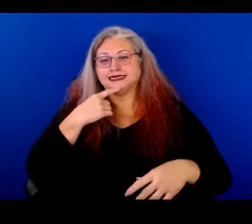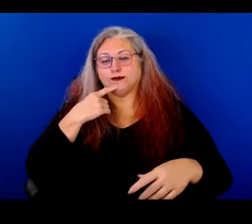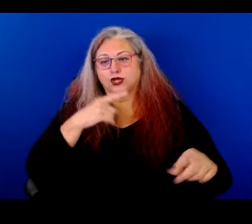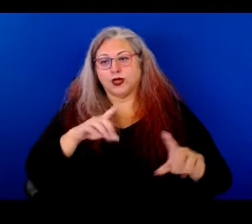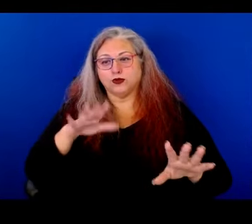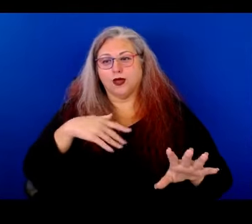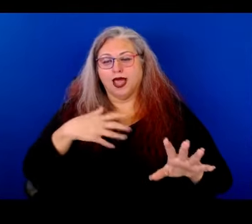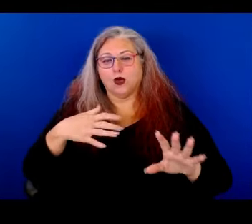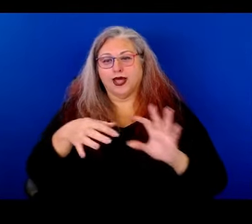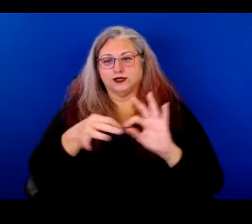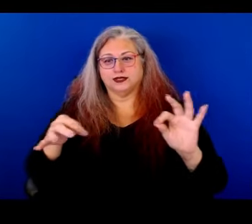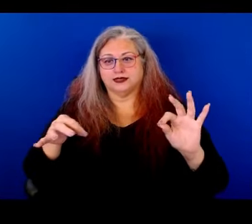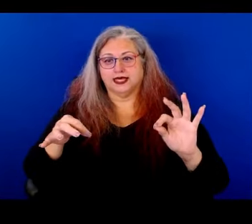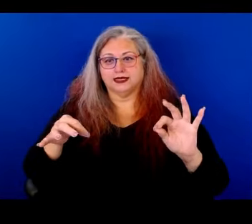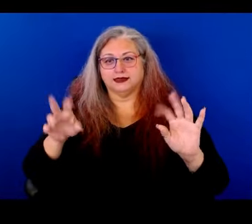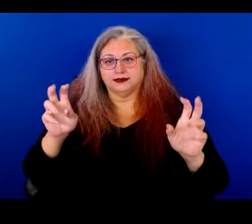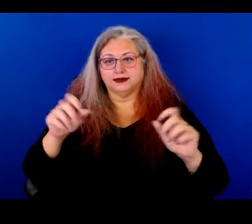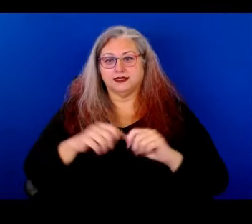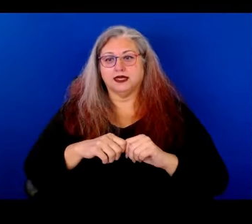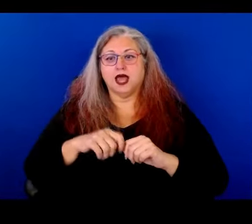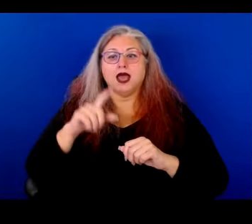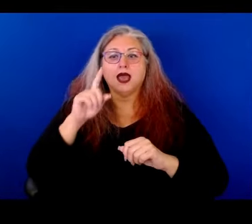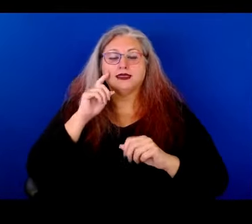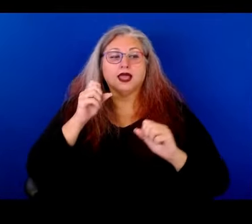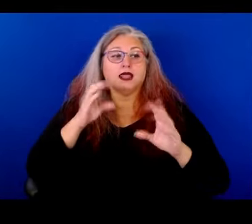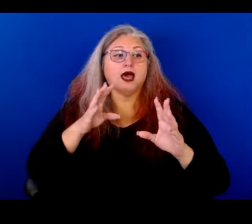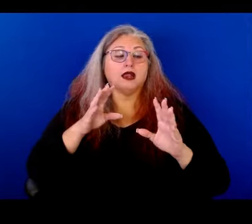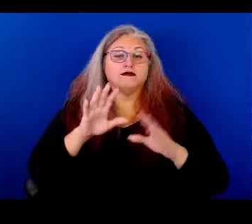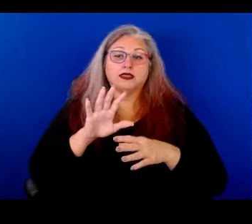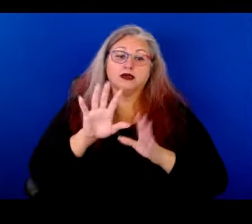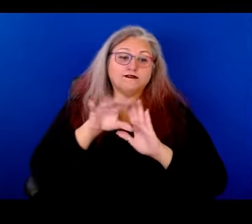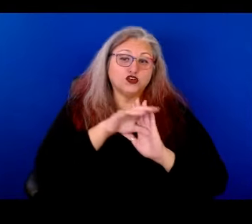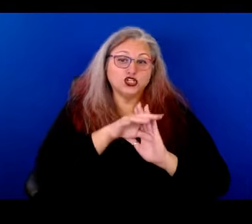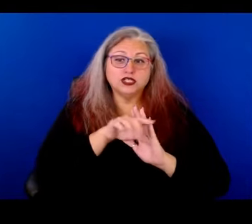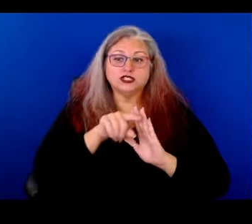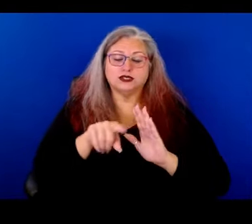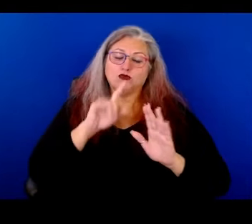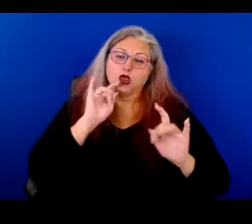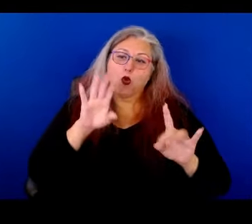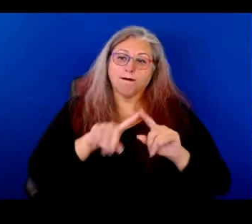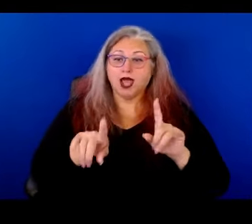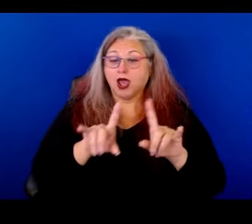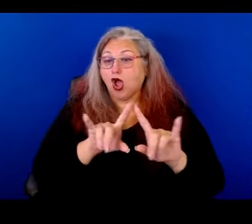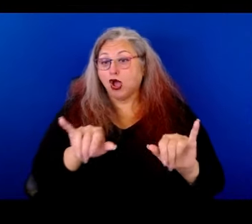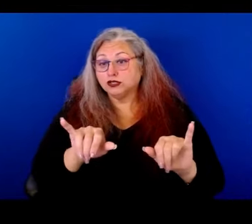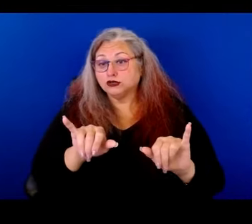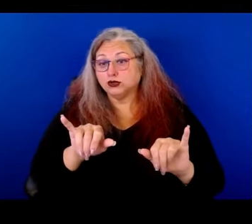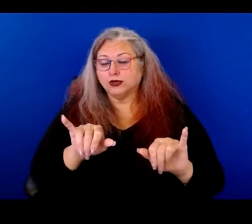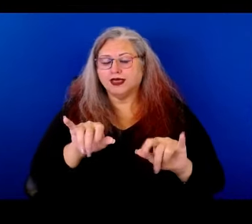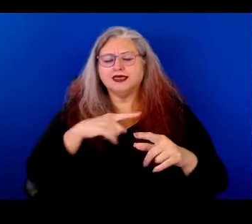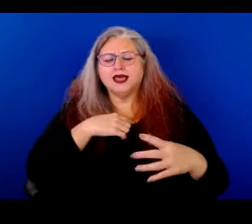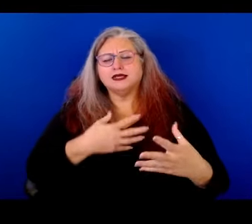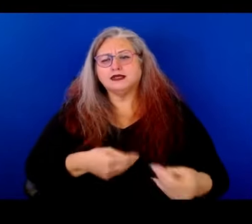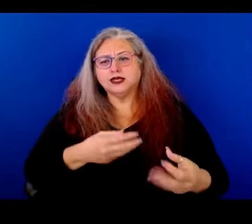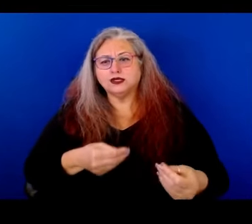going on. So I want to say this. Yeah. I think the a lot of the footage that has been so horrible, but also the